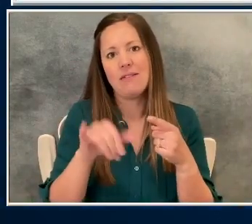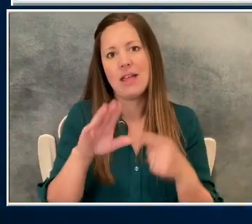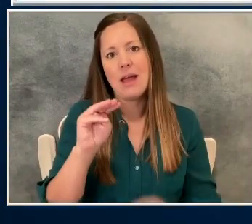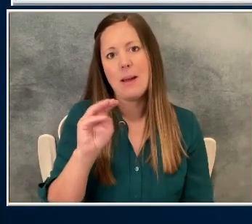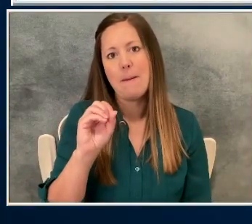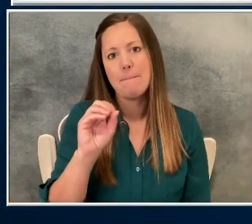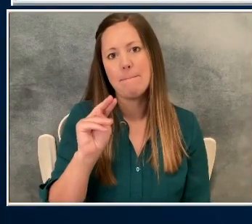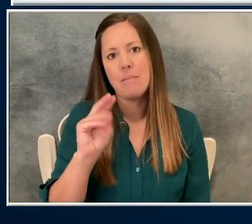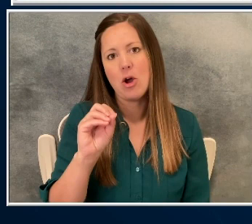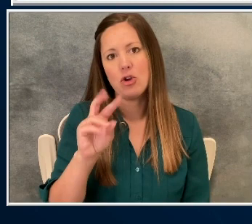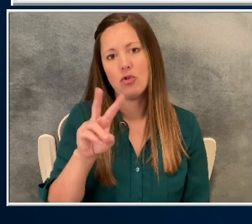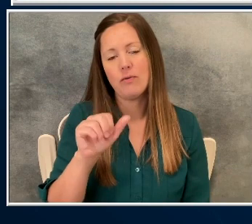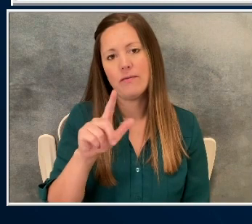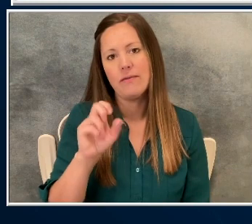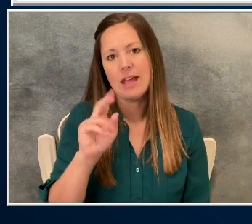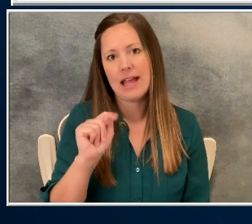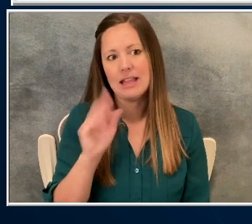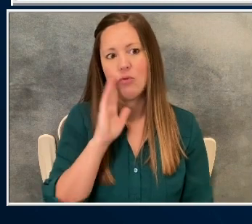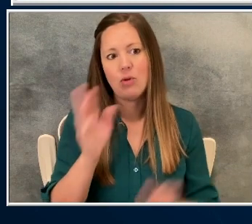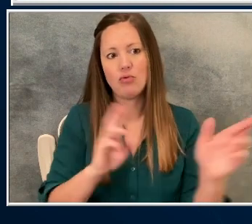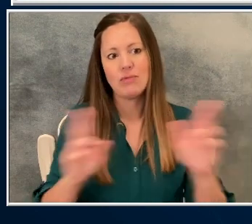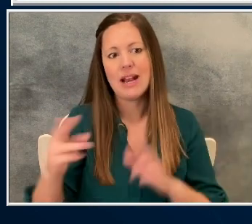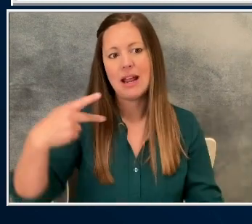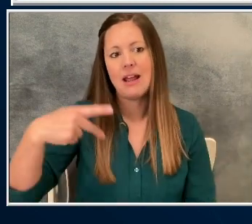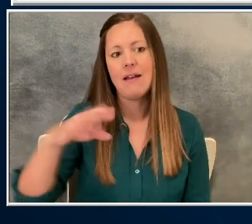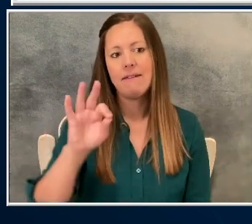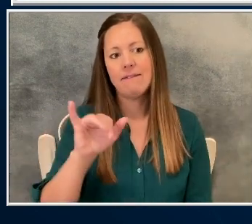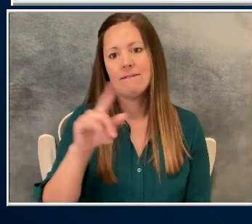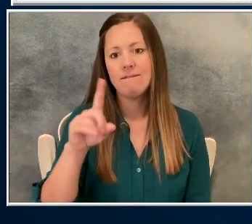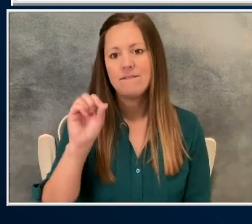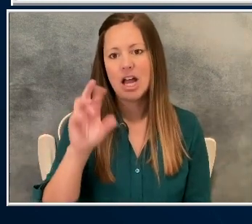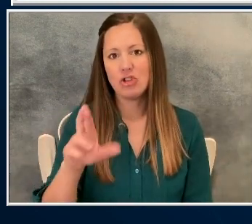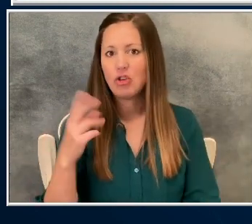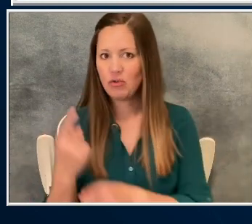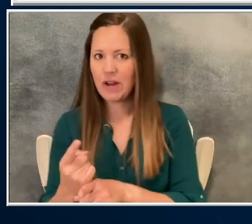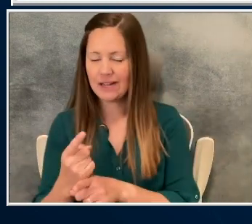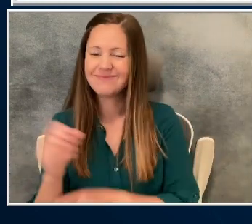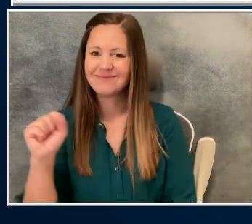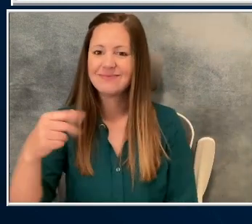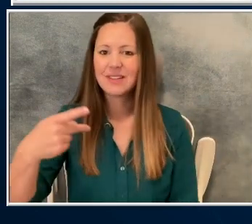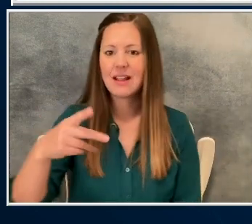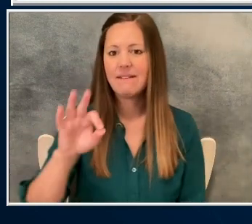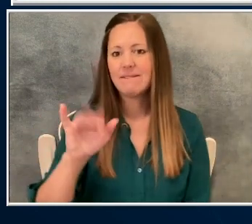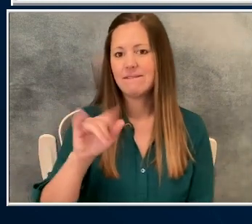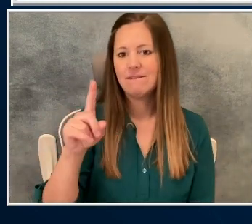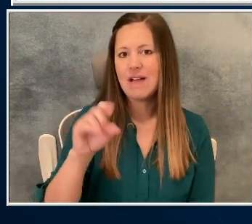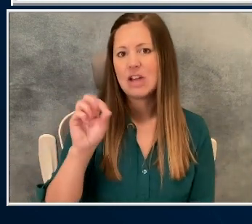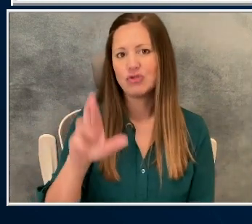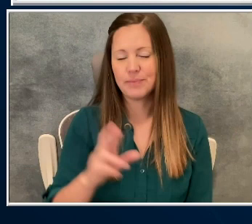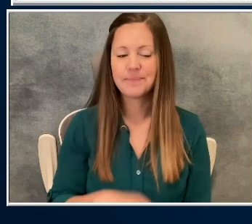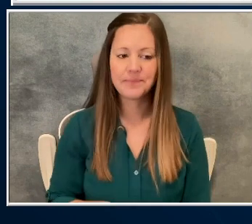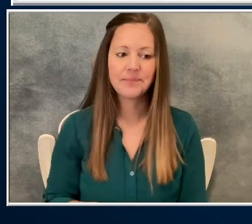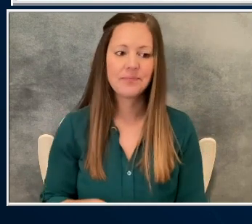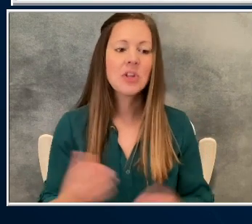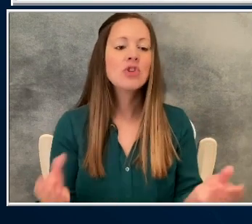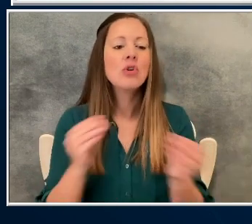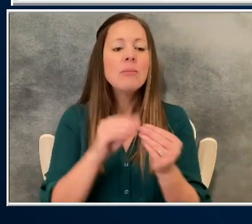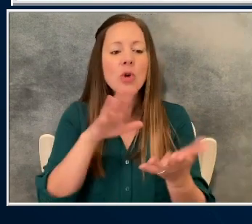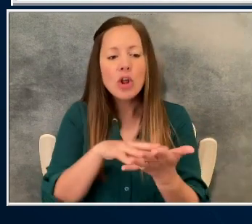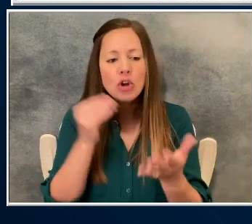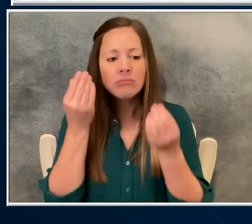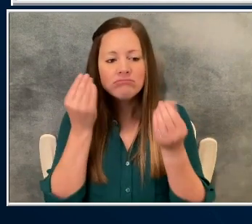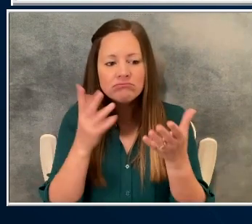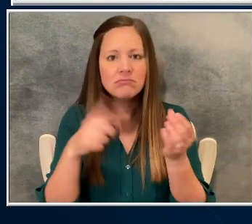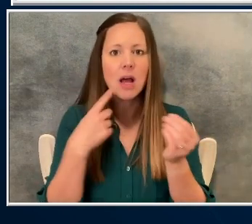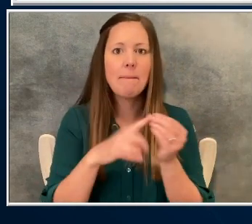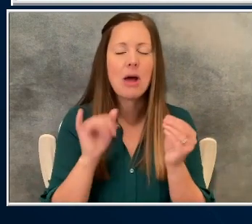this is Pfizer, not the Moderna. I think Pfizer's a little further ahead on this. Is that your sense too? All right. So, yeah, more to learn about that, about what that struggle is with